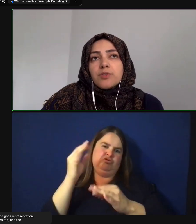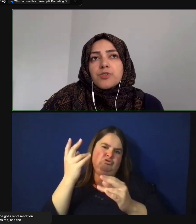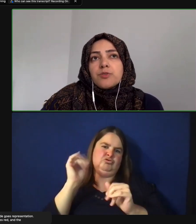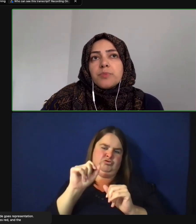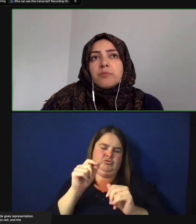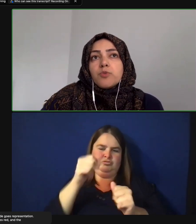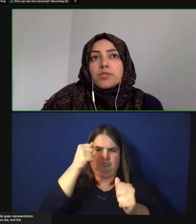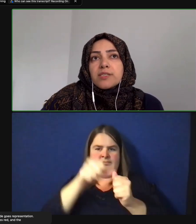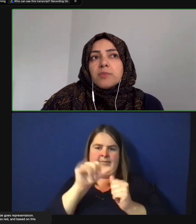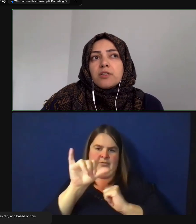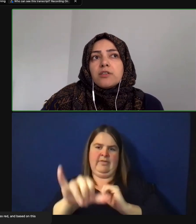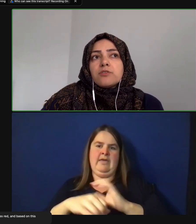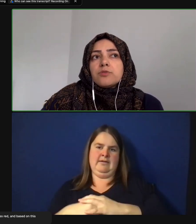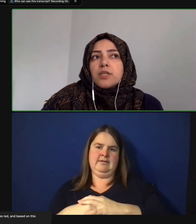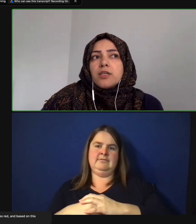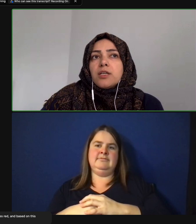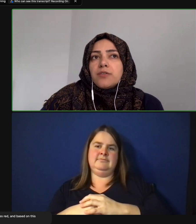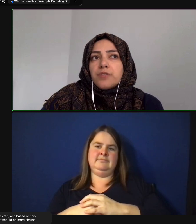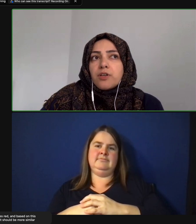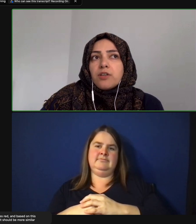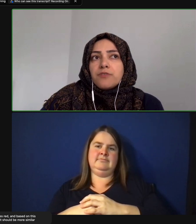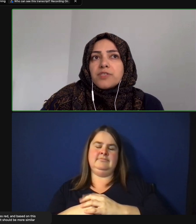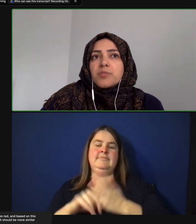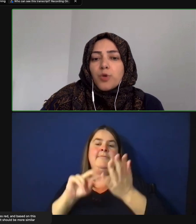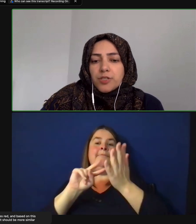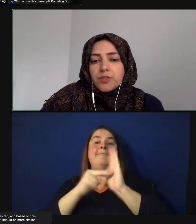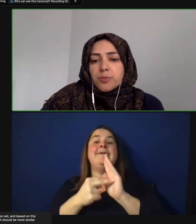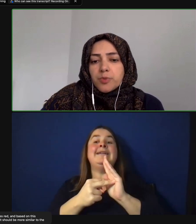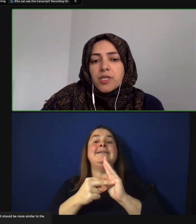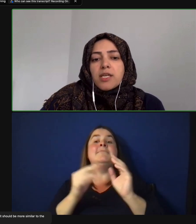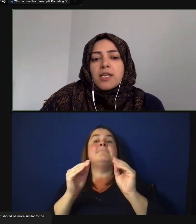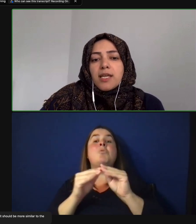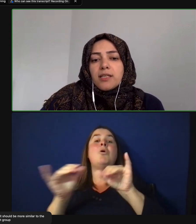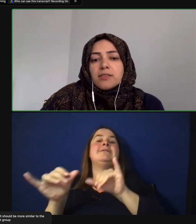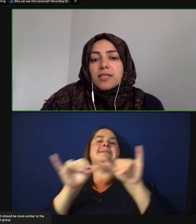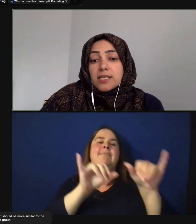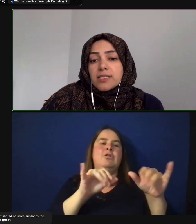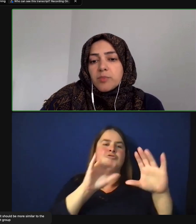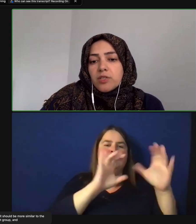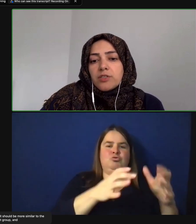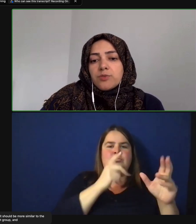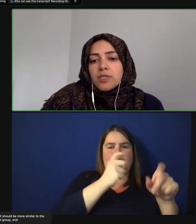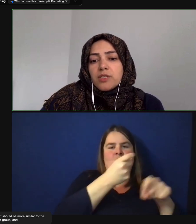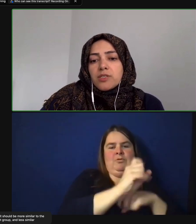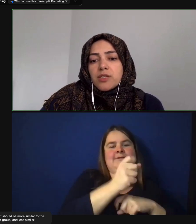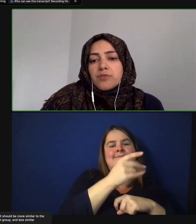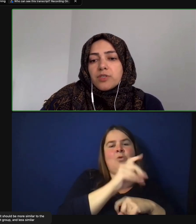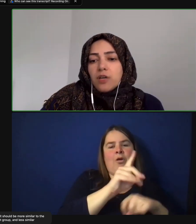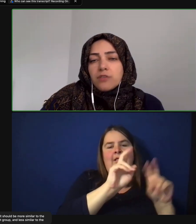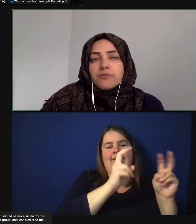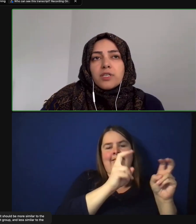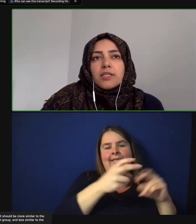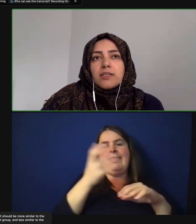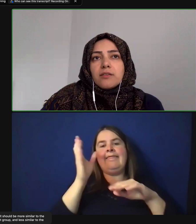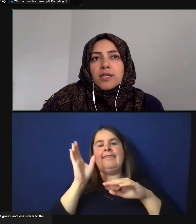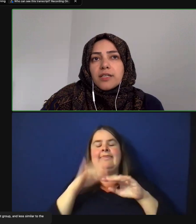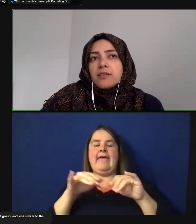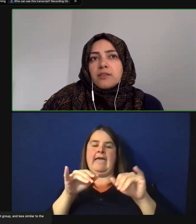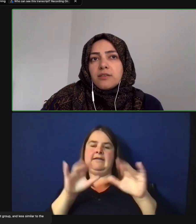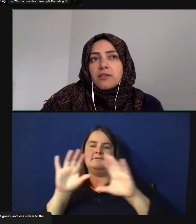hypothesis, now it should be more similar to the recall of the sport group, and less similar to the recall of